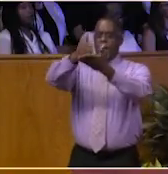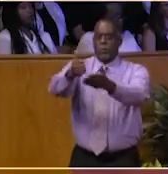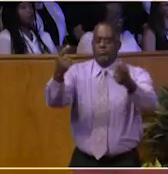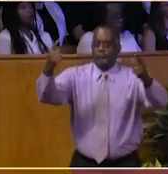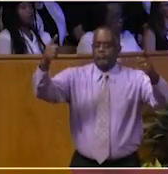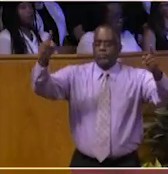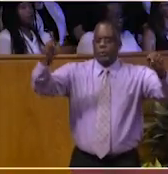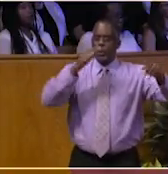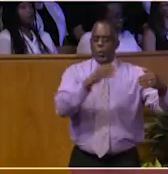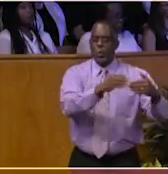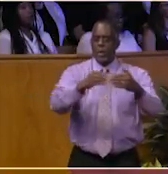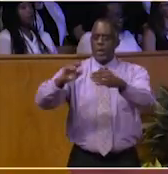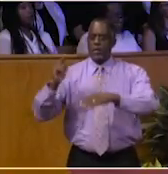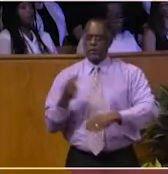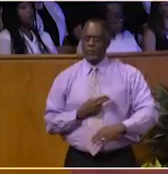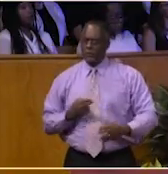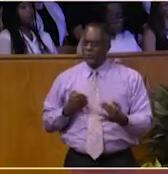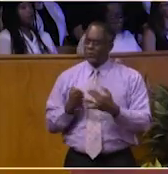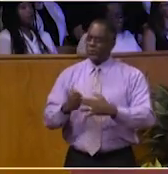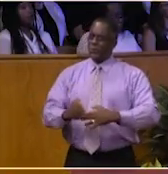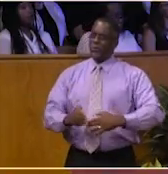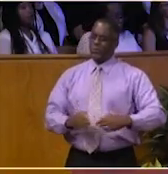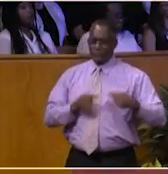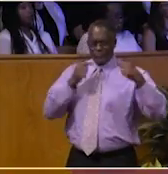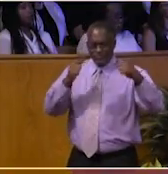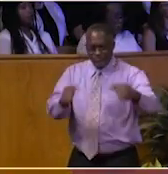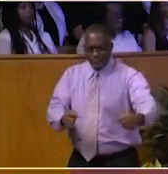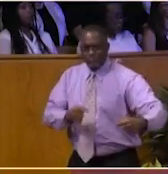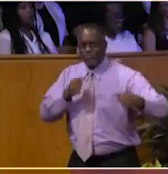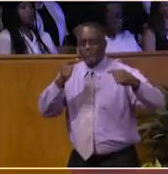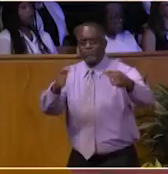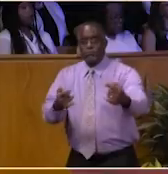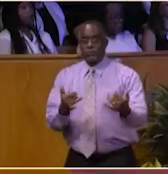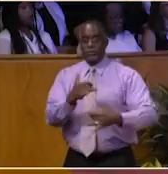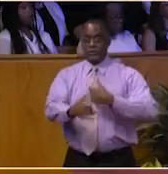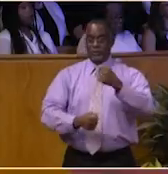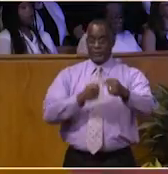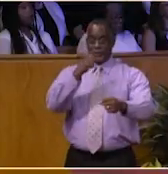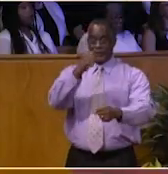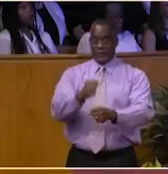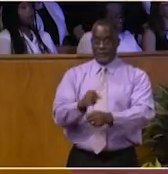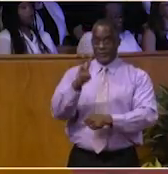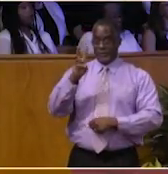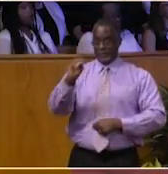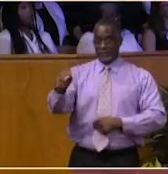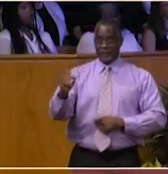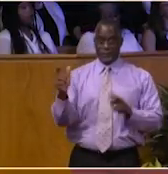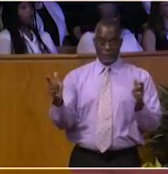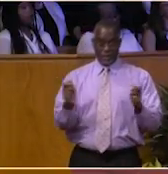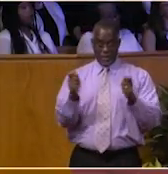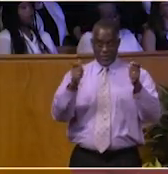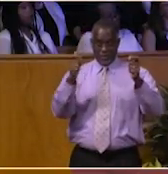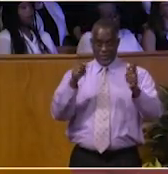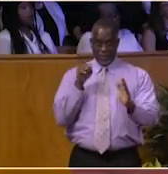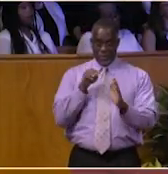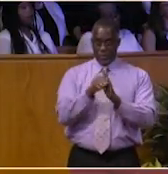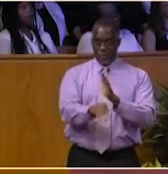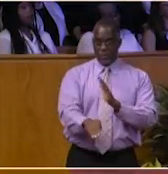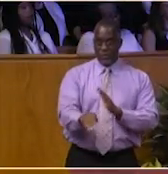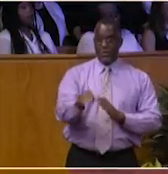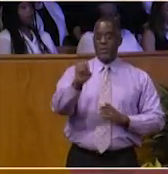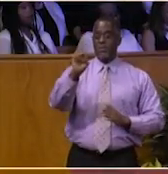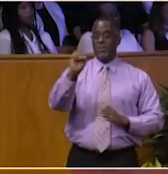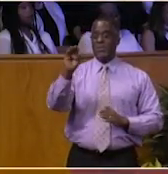through some difficult terrain. This year marks the 60th anniversary of the murder of Emmett